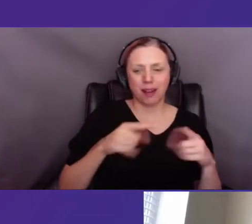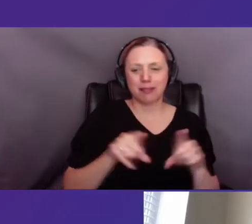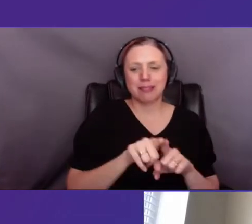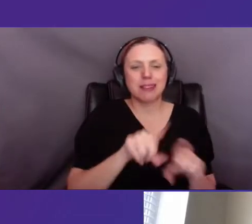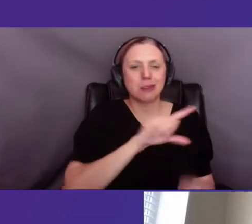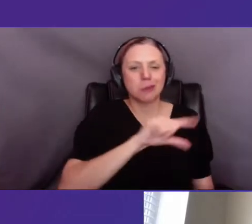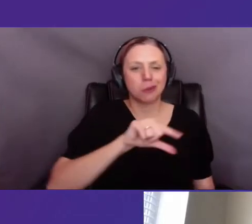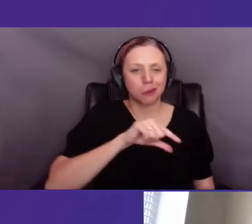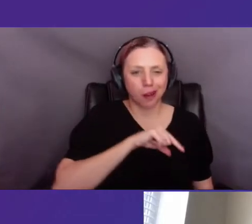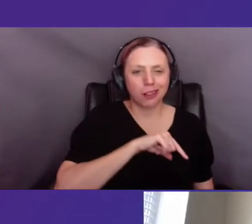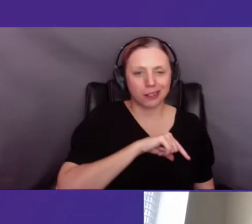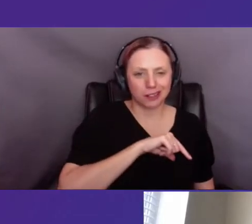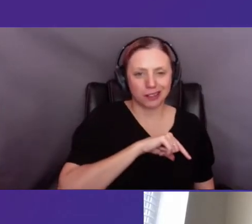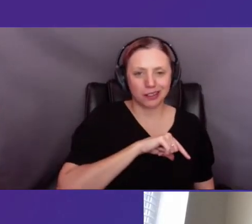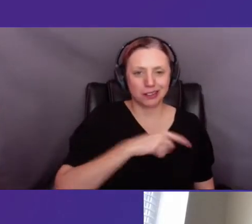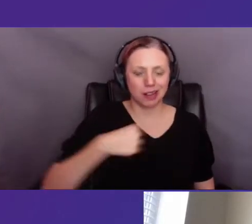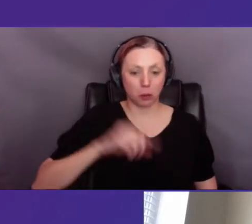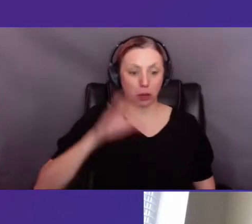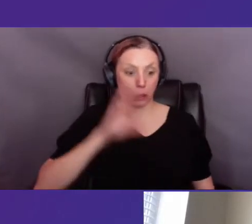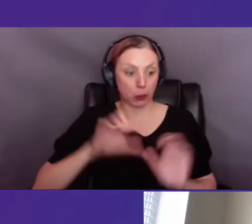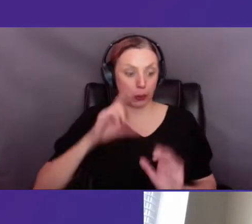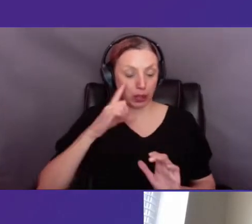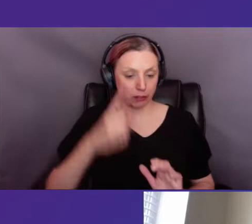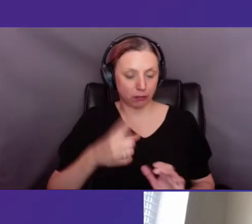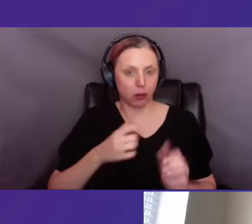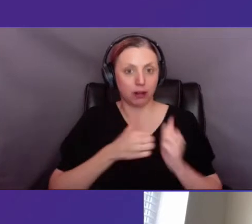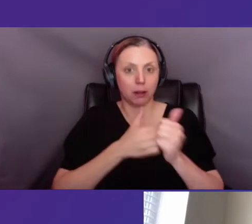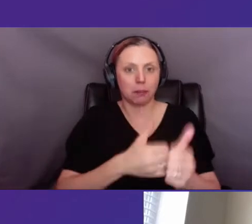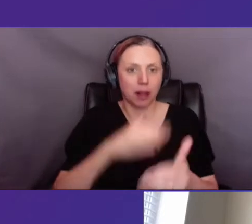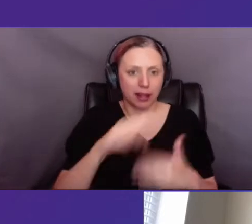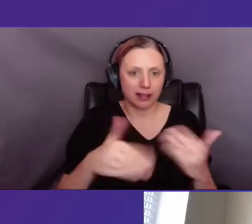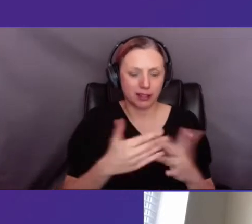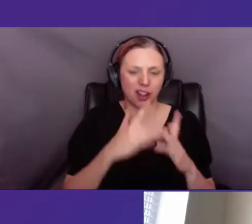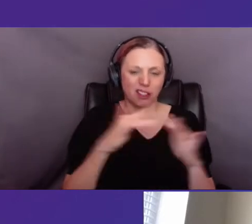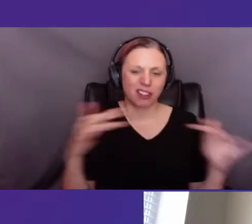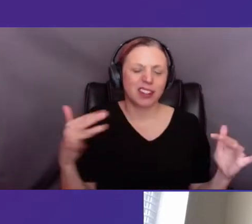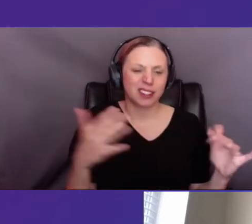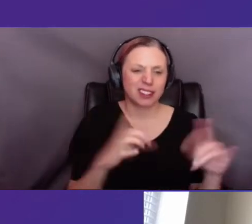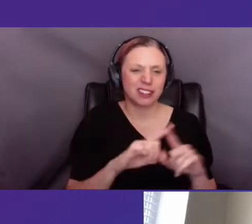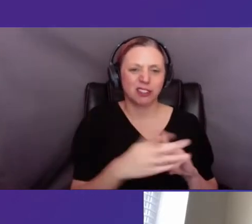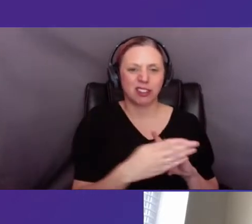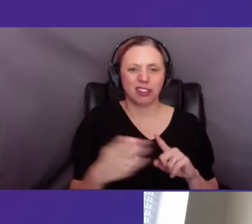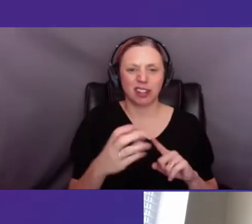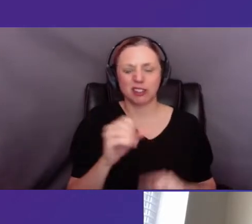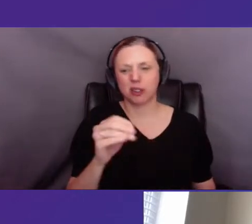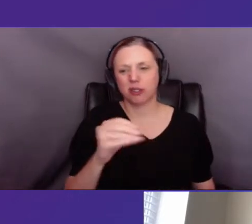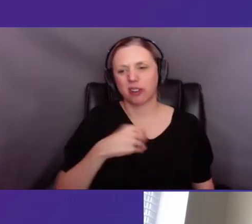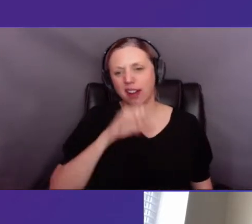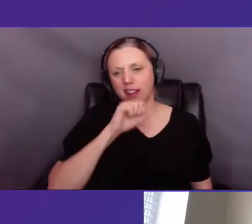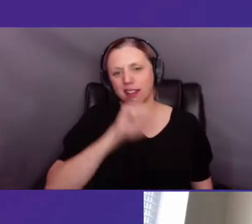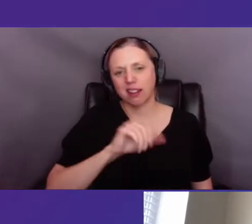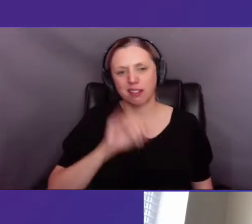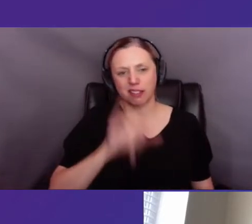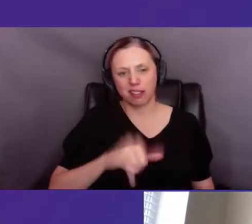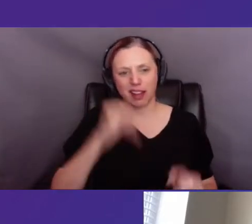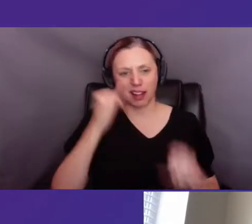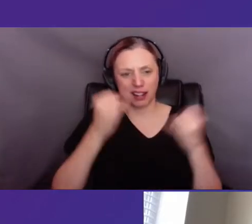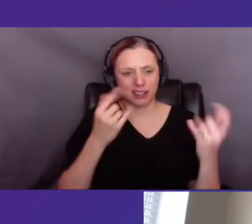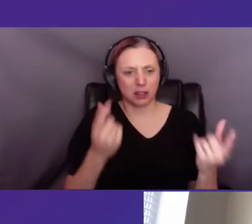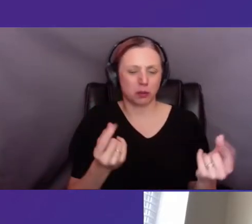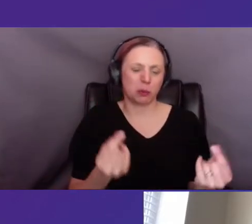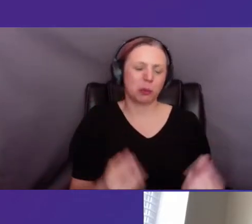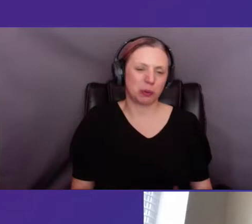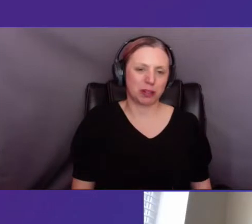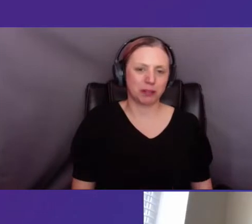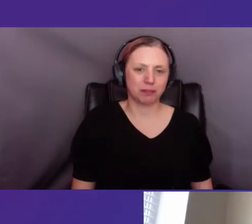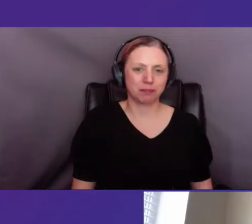we're looking for, that compliance and all of these things. So I really love that idea of what you're doing so much. Stacie